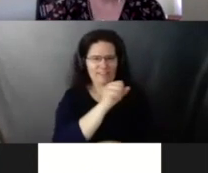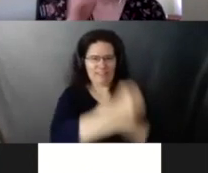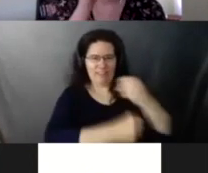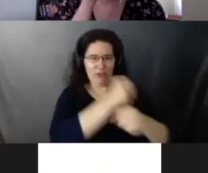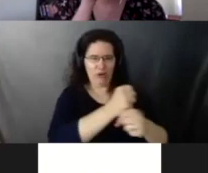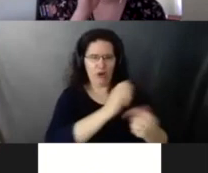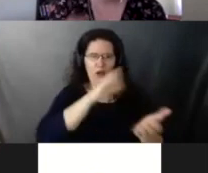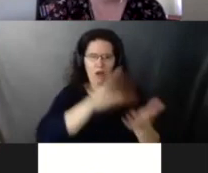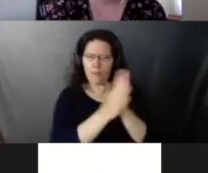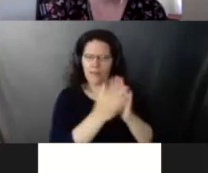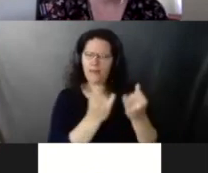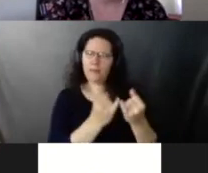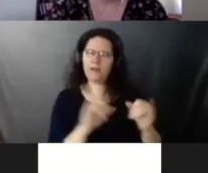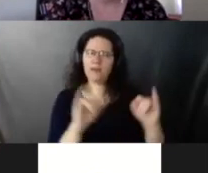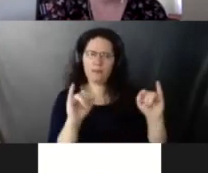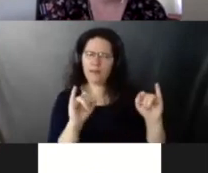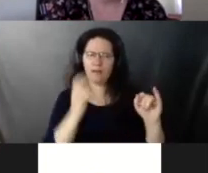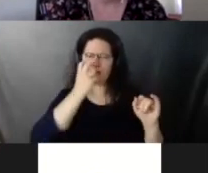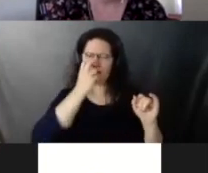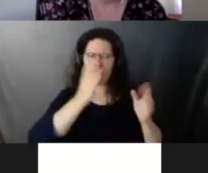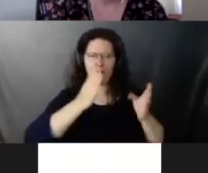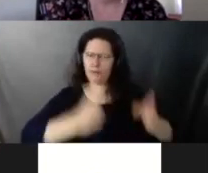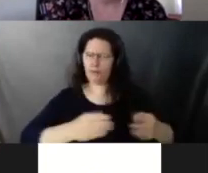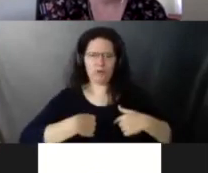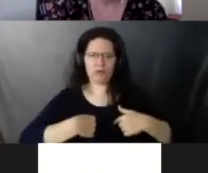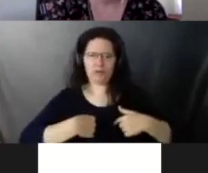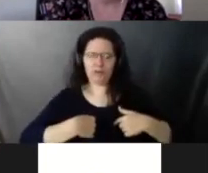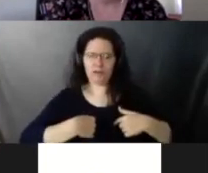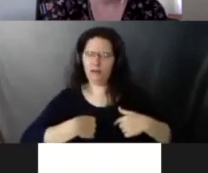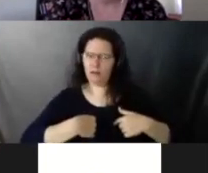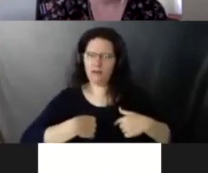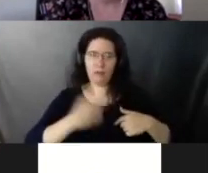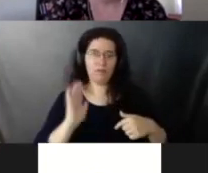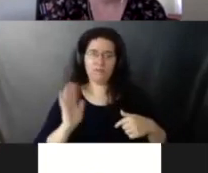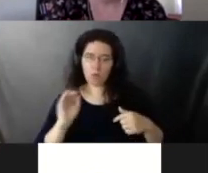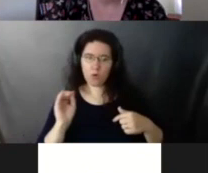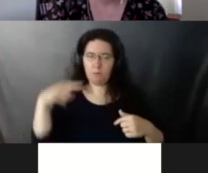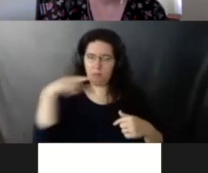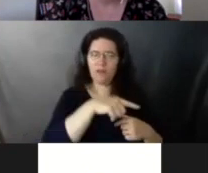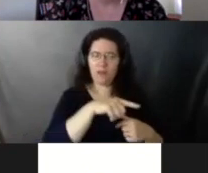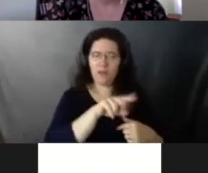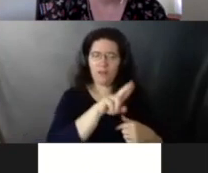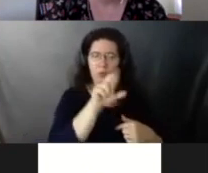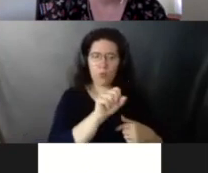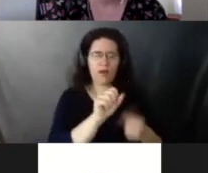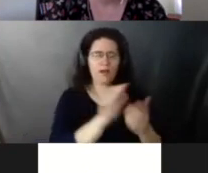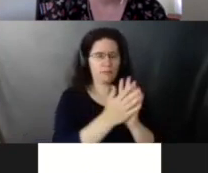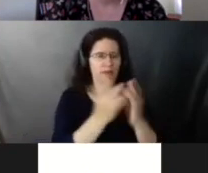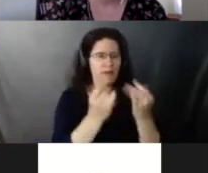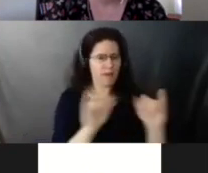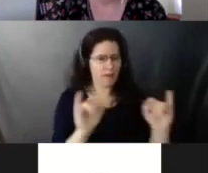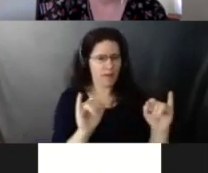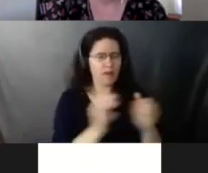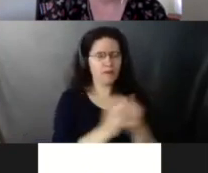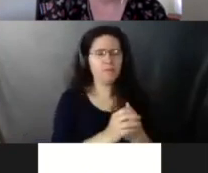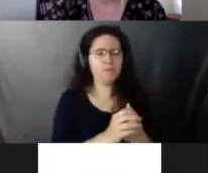I became independent blind person. This is what I have that was my starting project. I did in my former